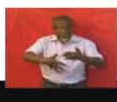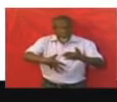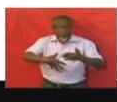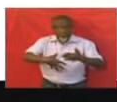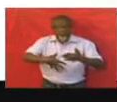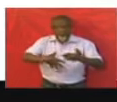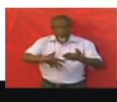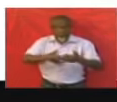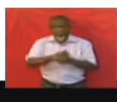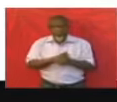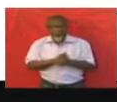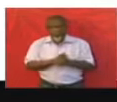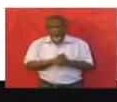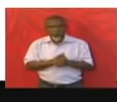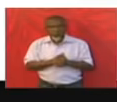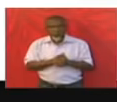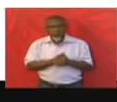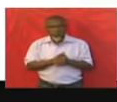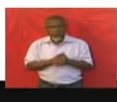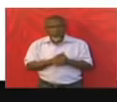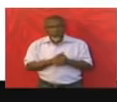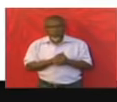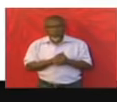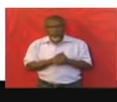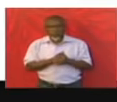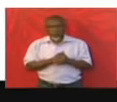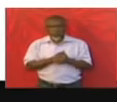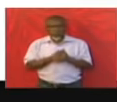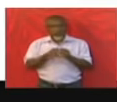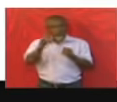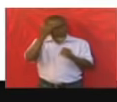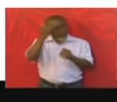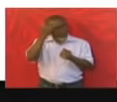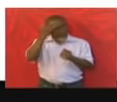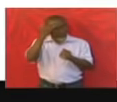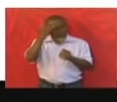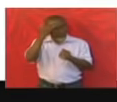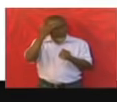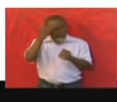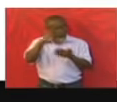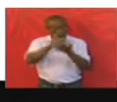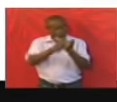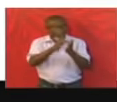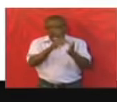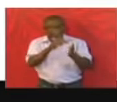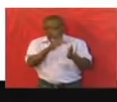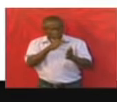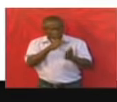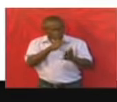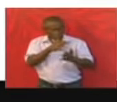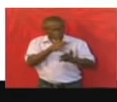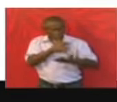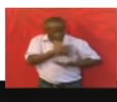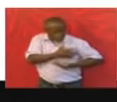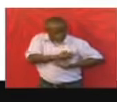the exceptions that may happen. We know there are breastfeeding mothers right now, and they're asking, can I